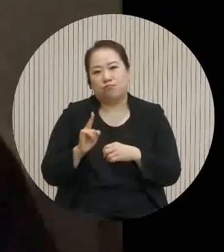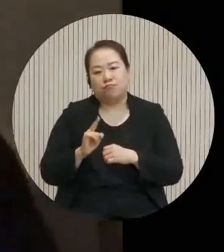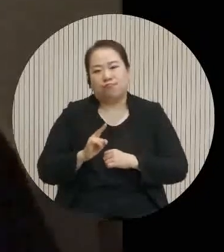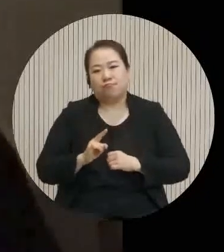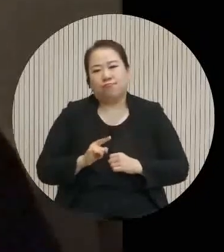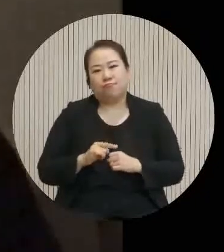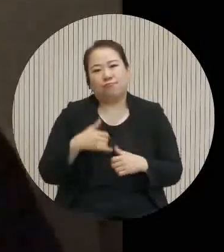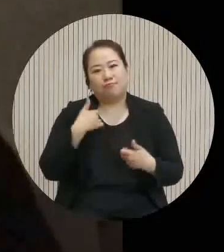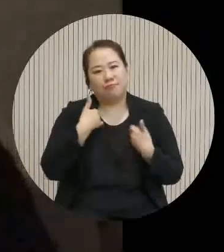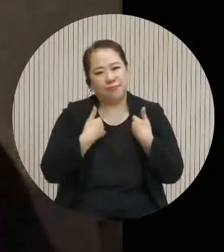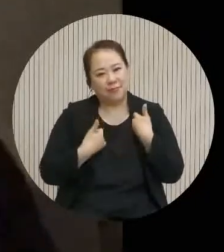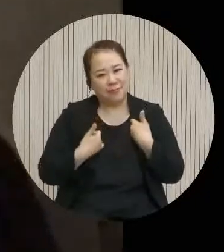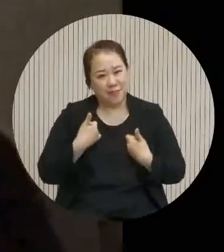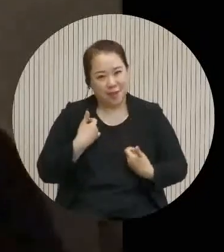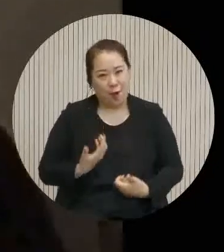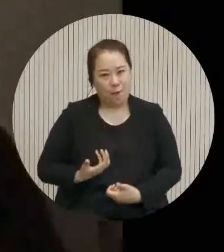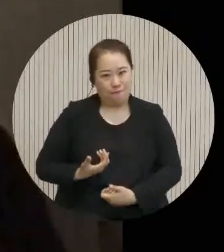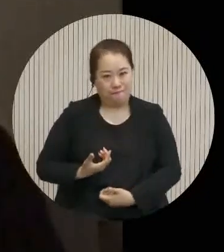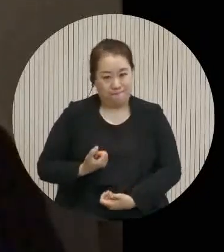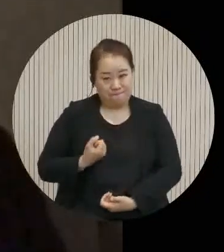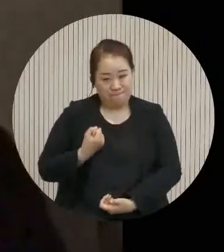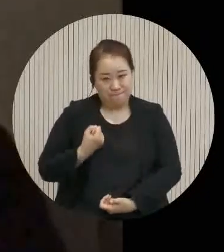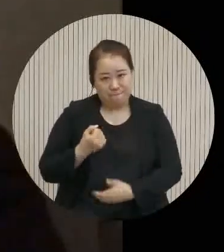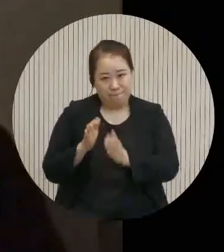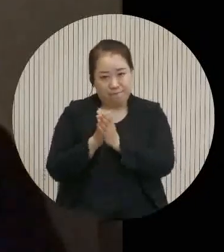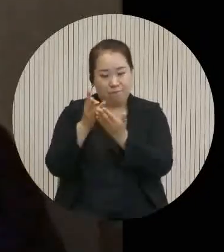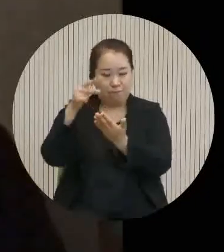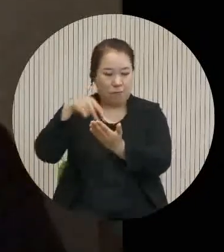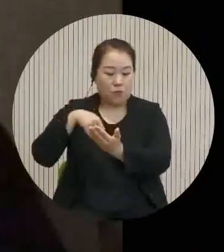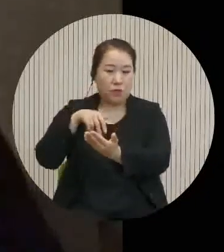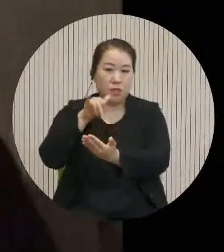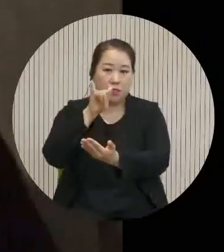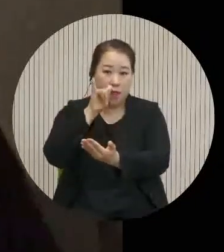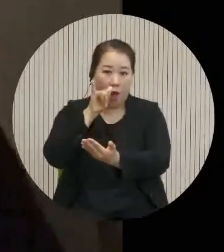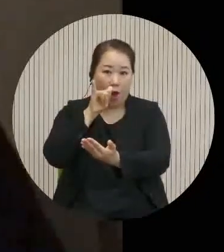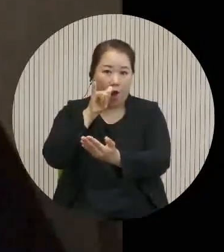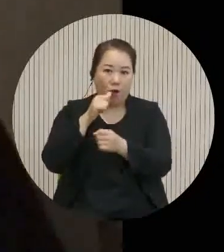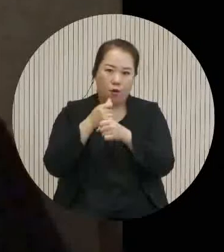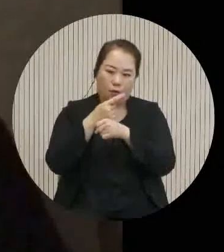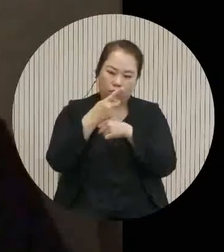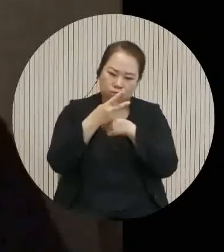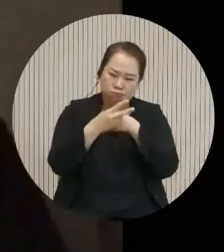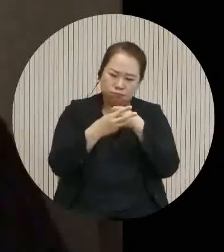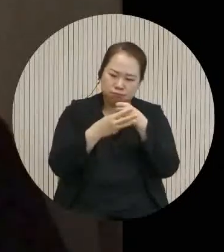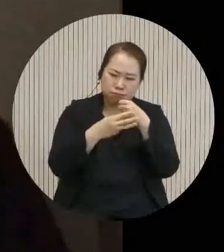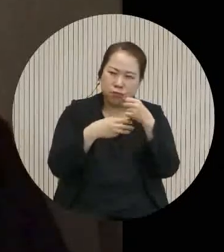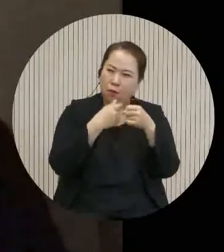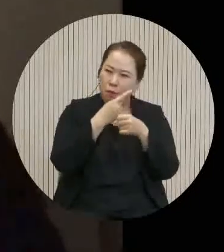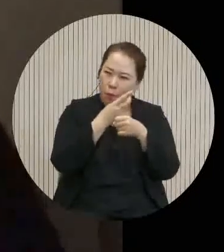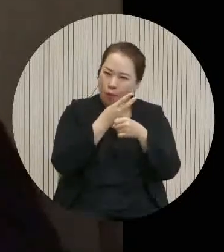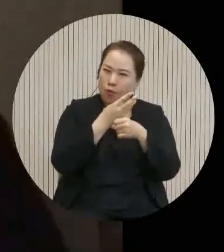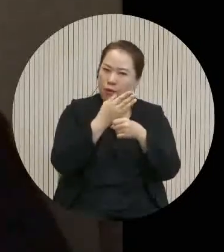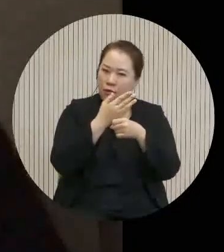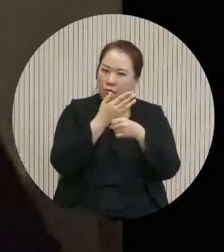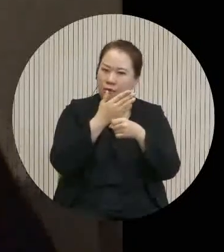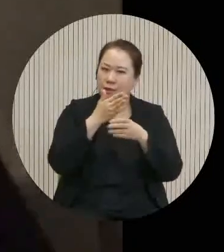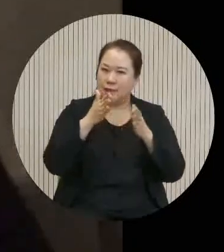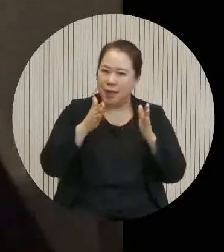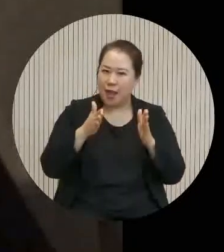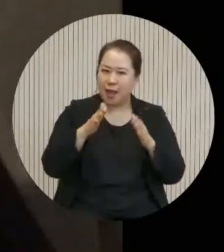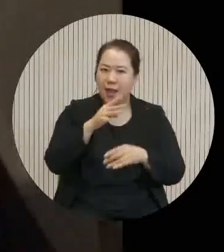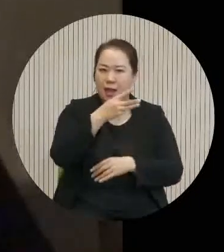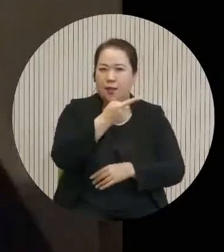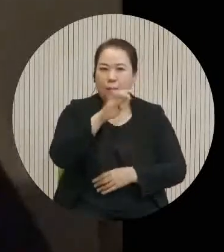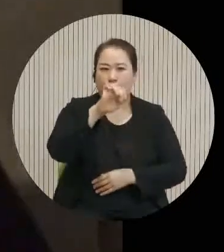of proficiency to nearly the highest in just a few years of reading for fun, pleasure